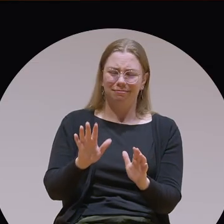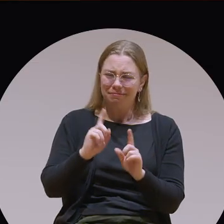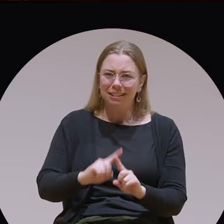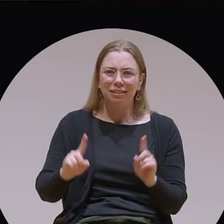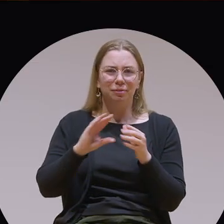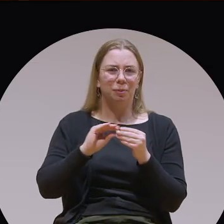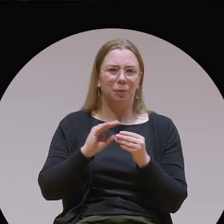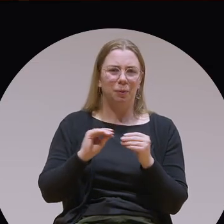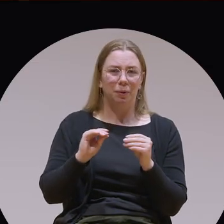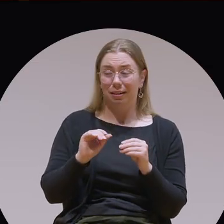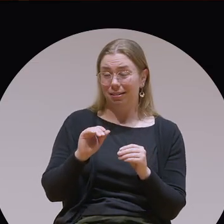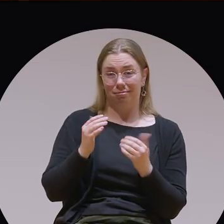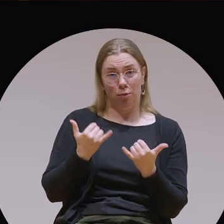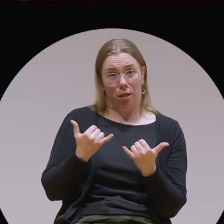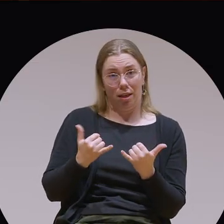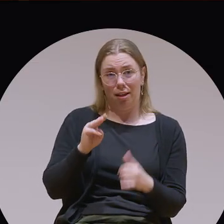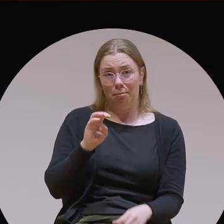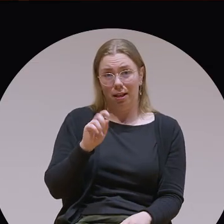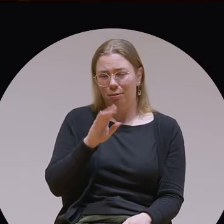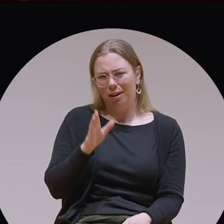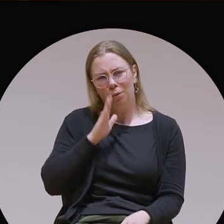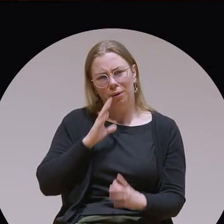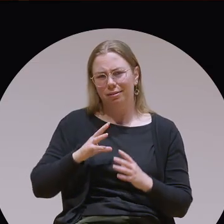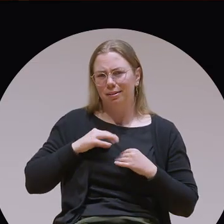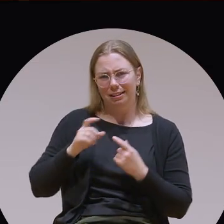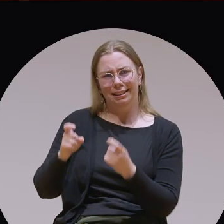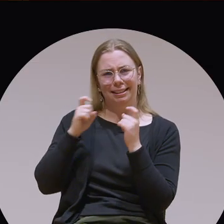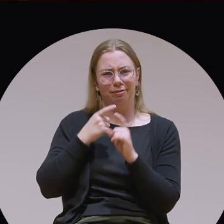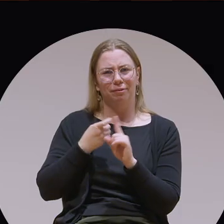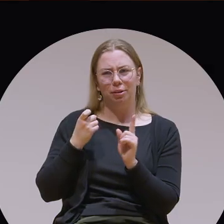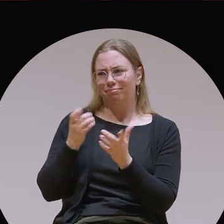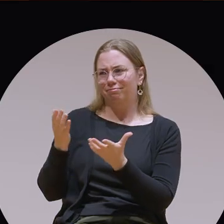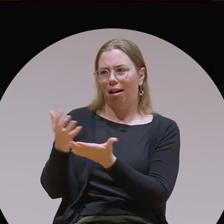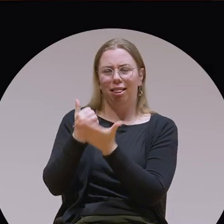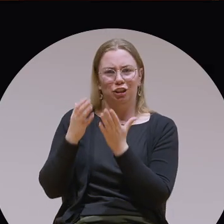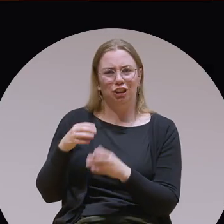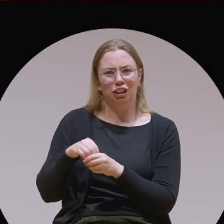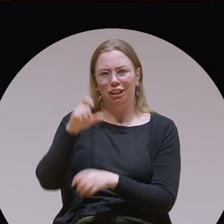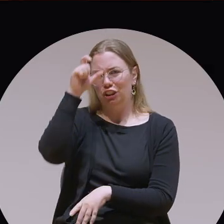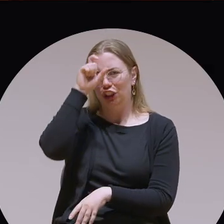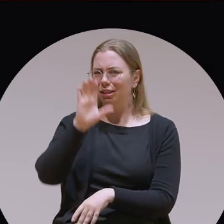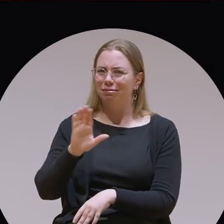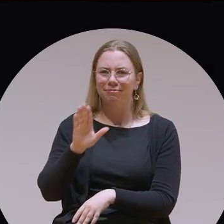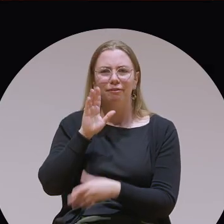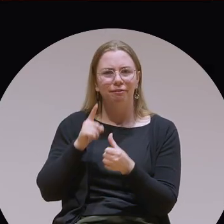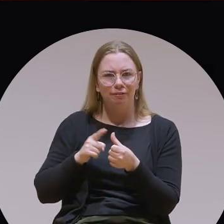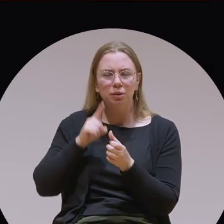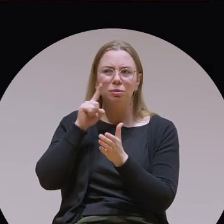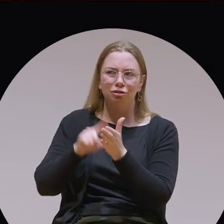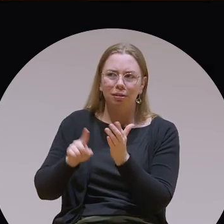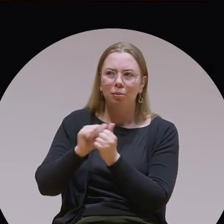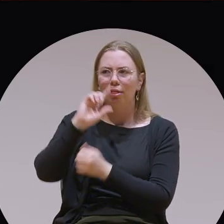a gift from a collector in Turkey without working through the Turkish government, without export documents, and without